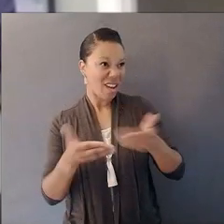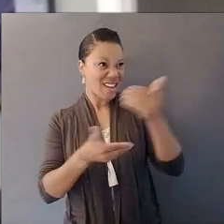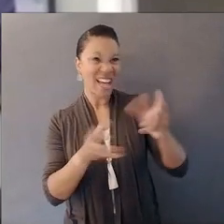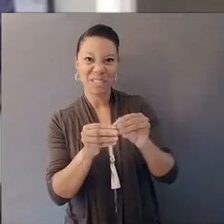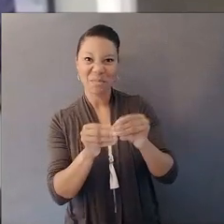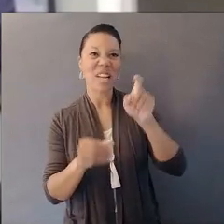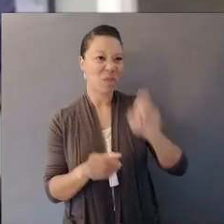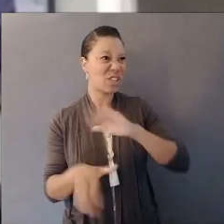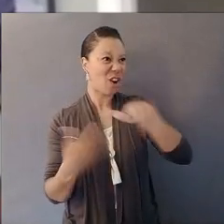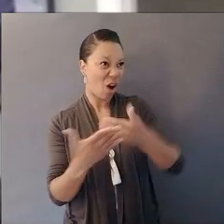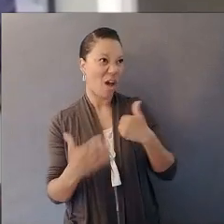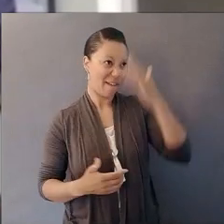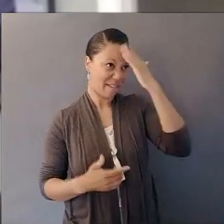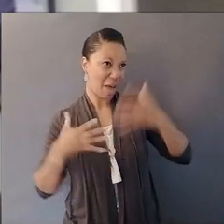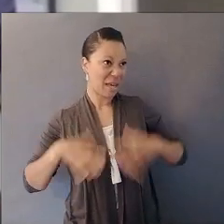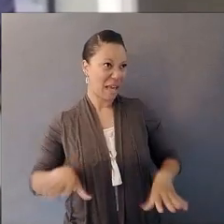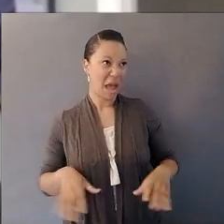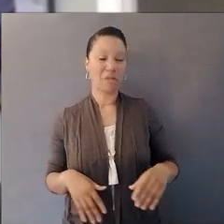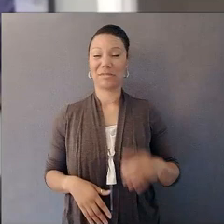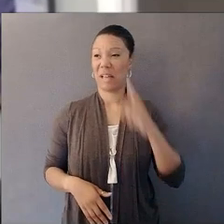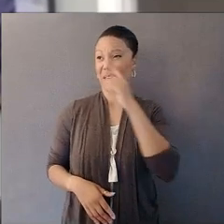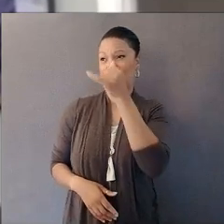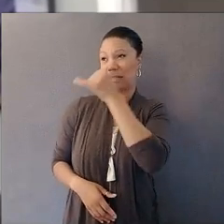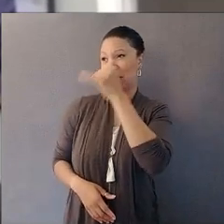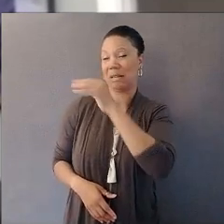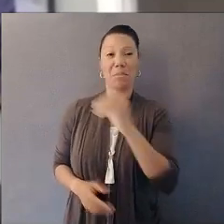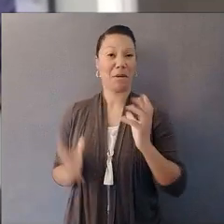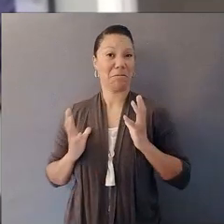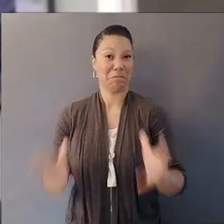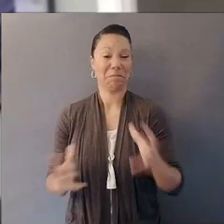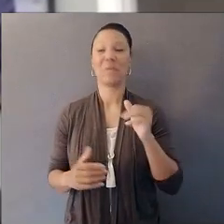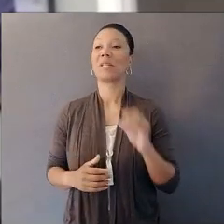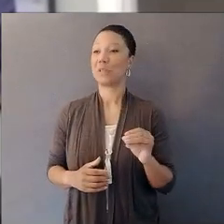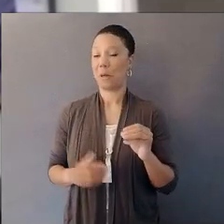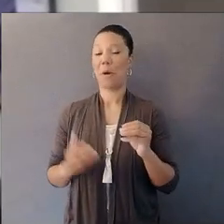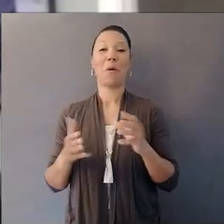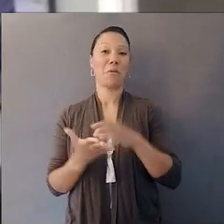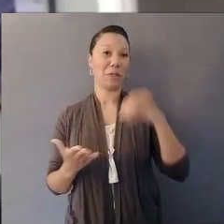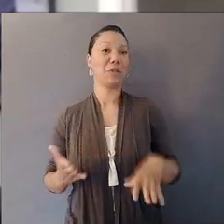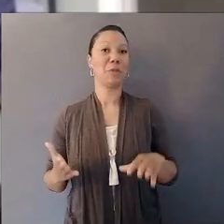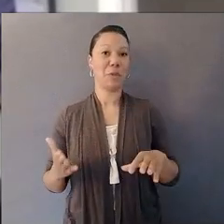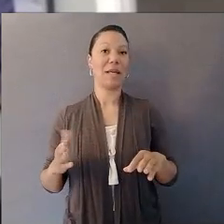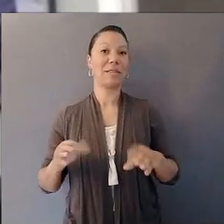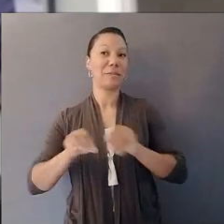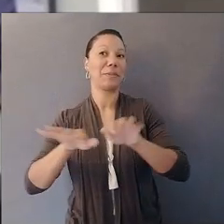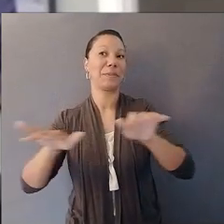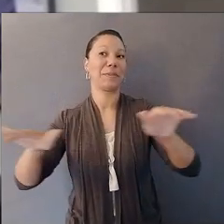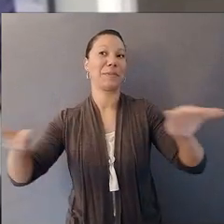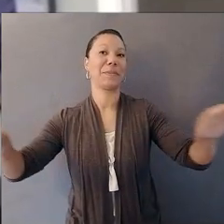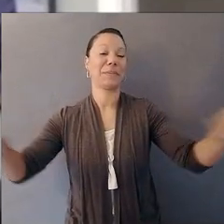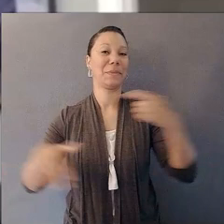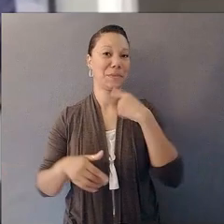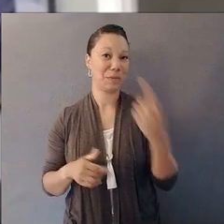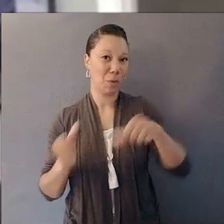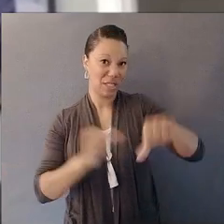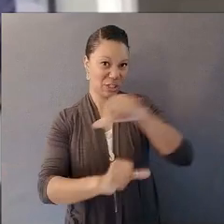silly idea, whatever. But the students were excited about it and they rallied other people and spread the message about it. And so I told them I'd wear my grad robes as